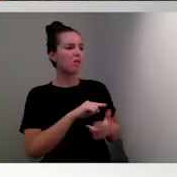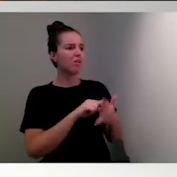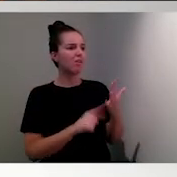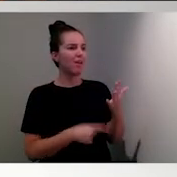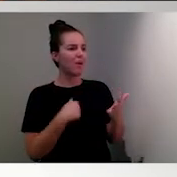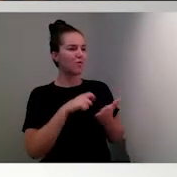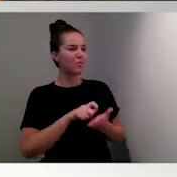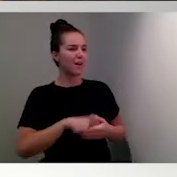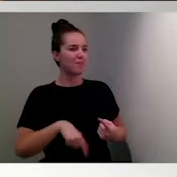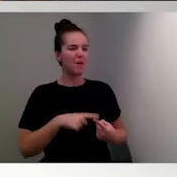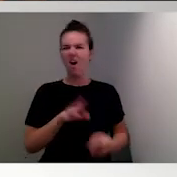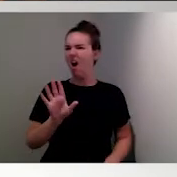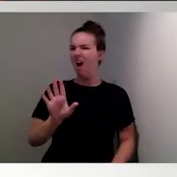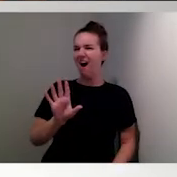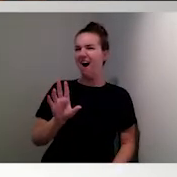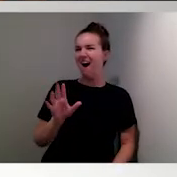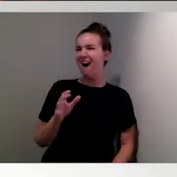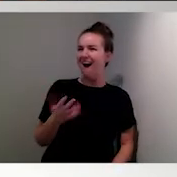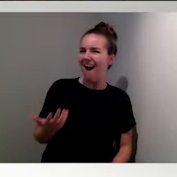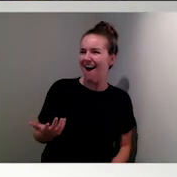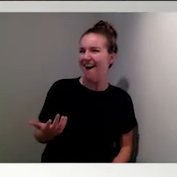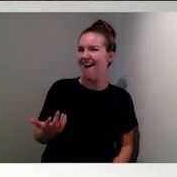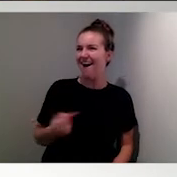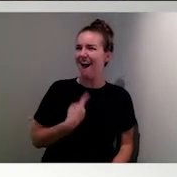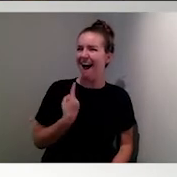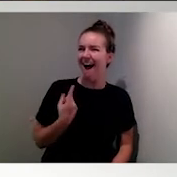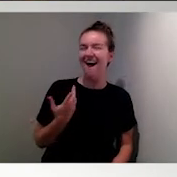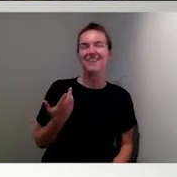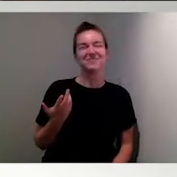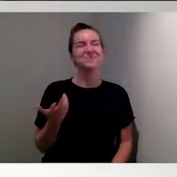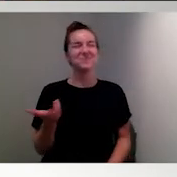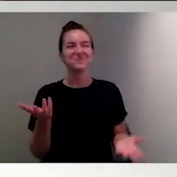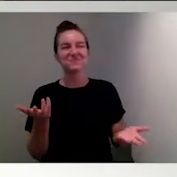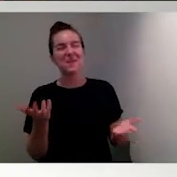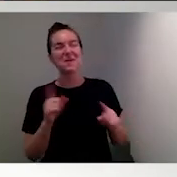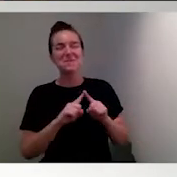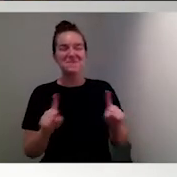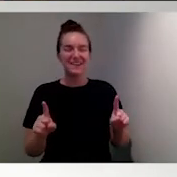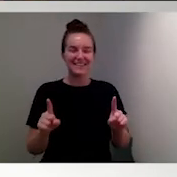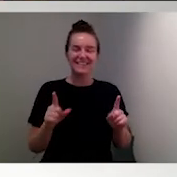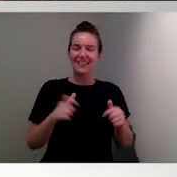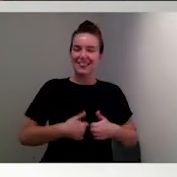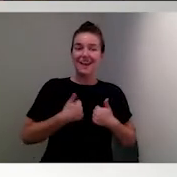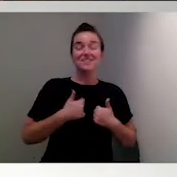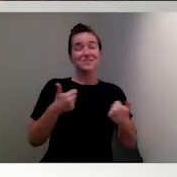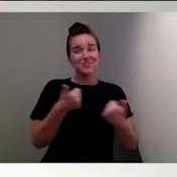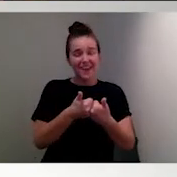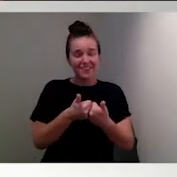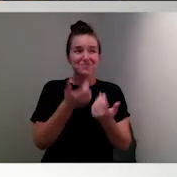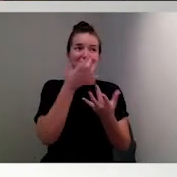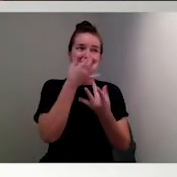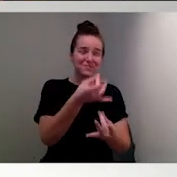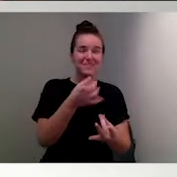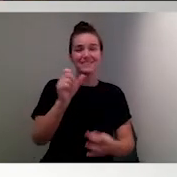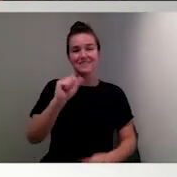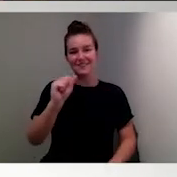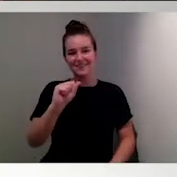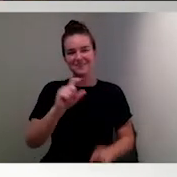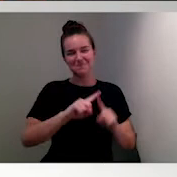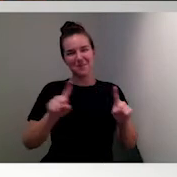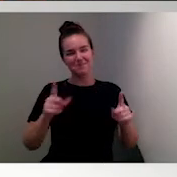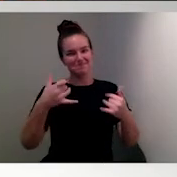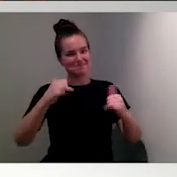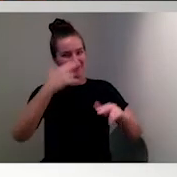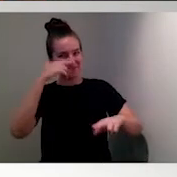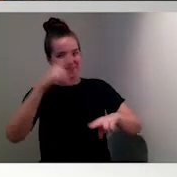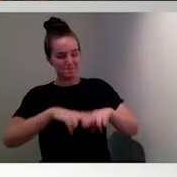hey. But it is interesting, and it is, you know, life is challenging, but it's a